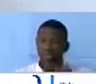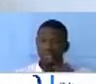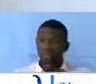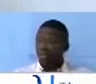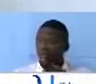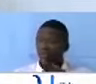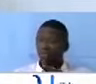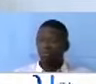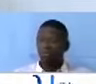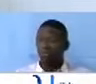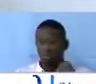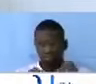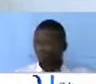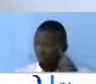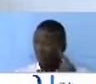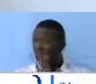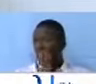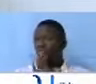There can be,